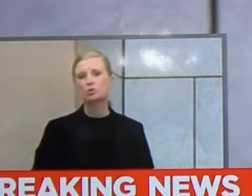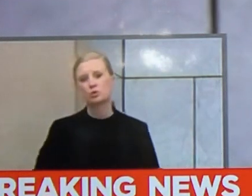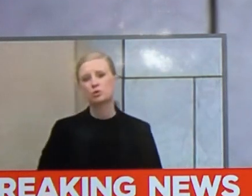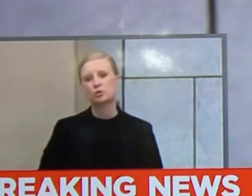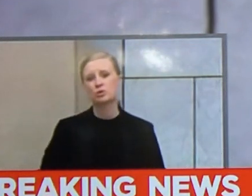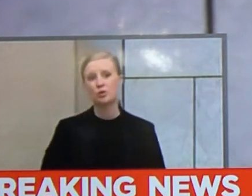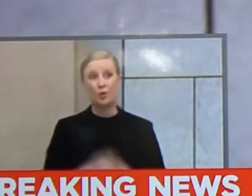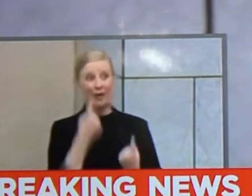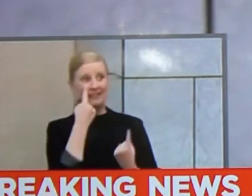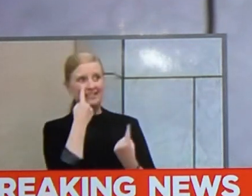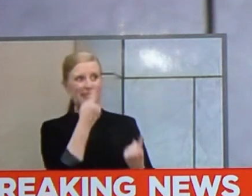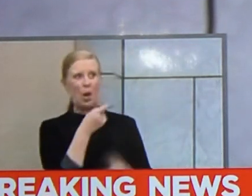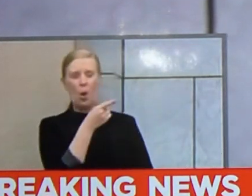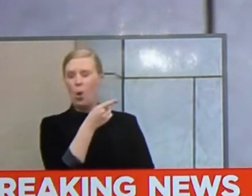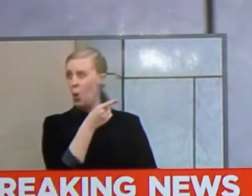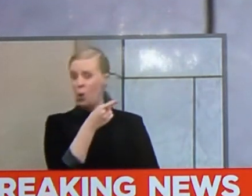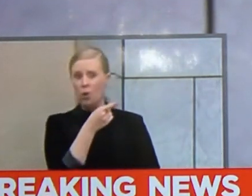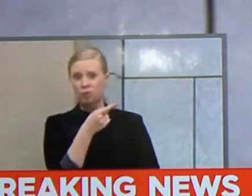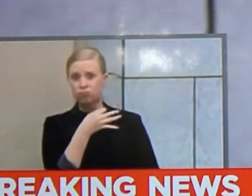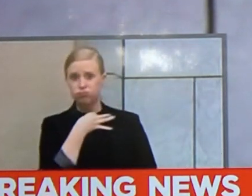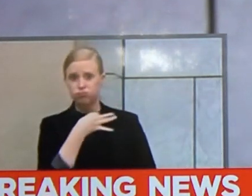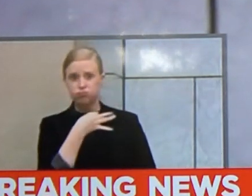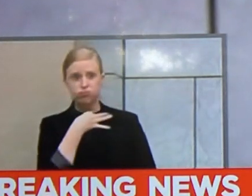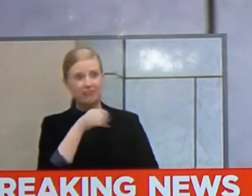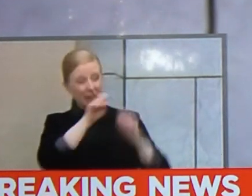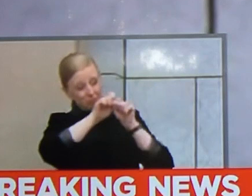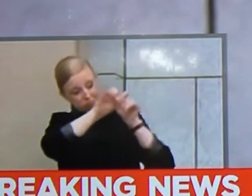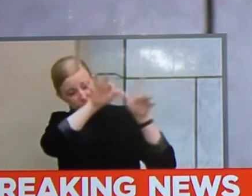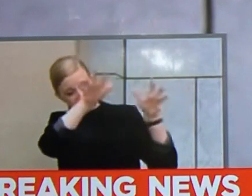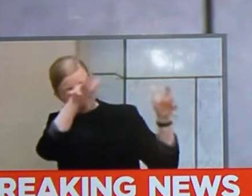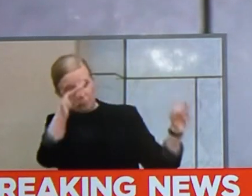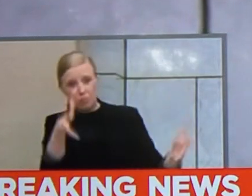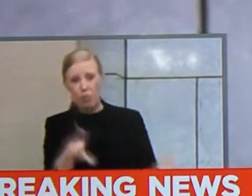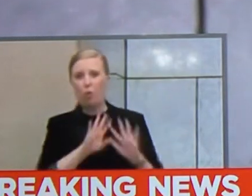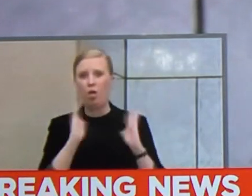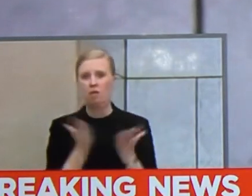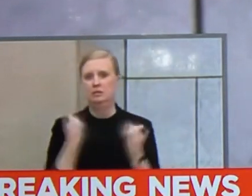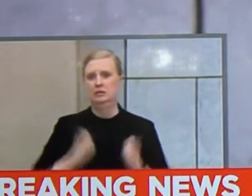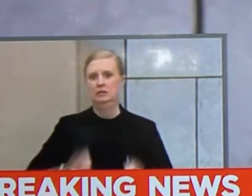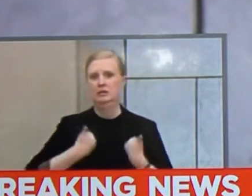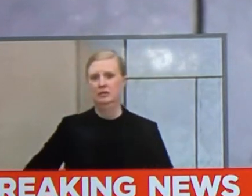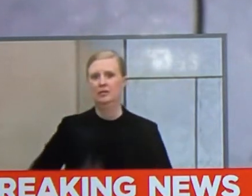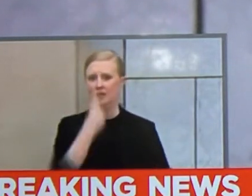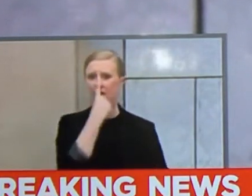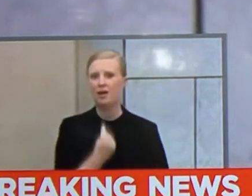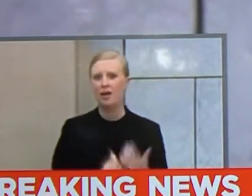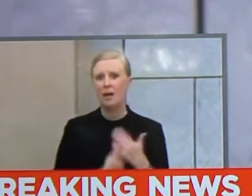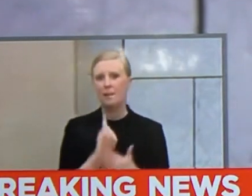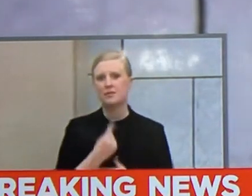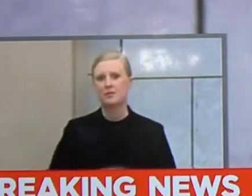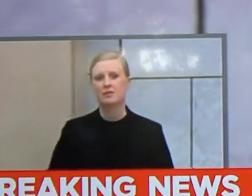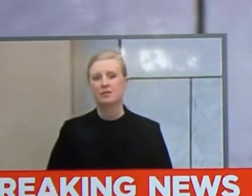see the great risks to the health and well-being of the rest of the world as a result of these types of places